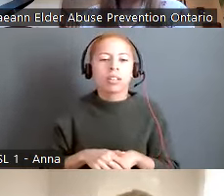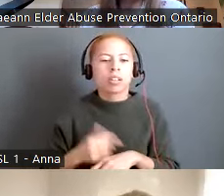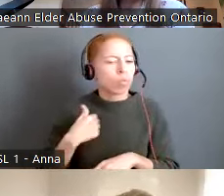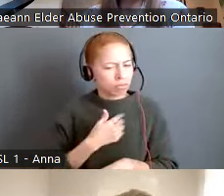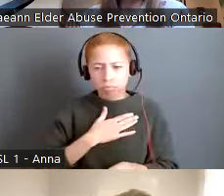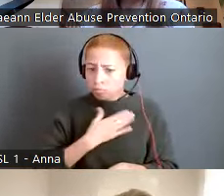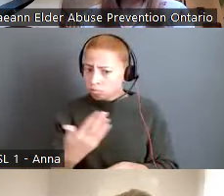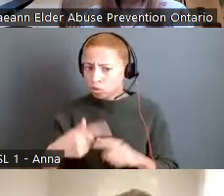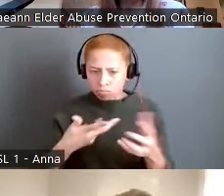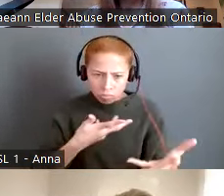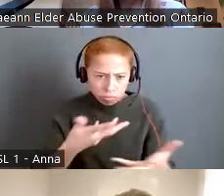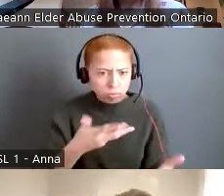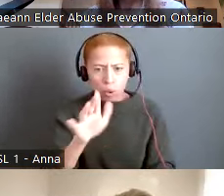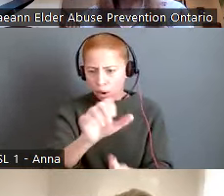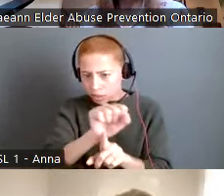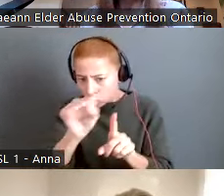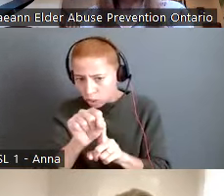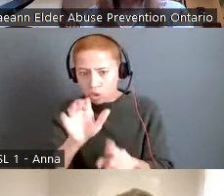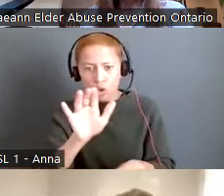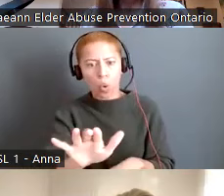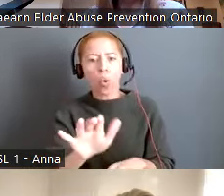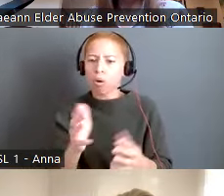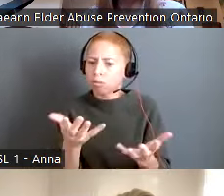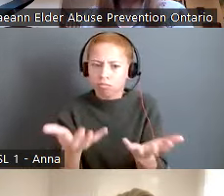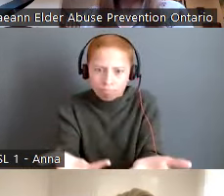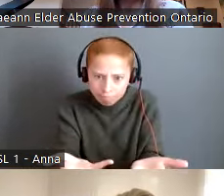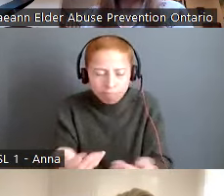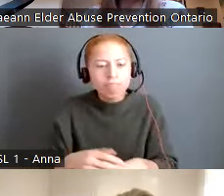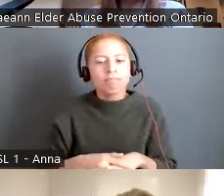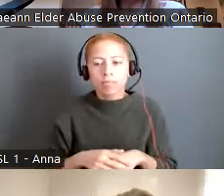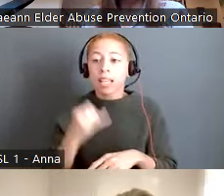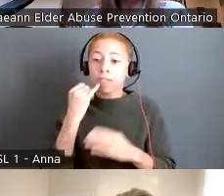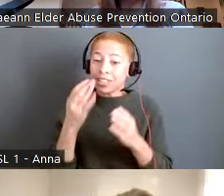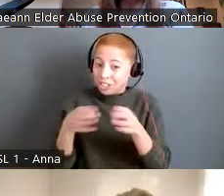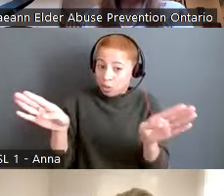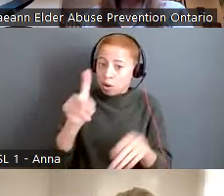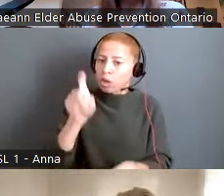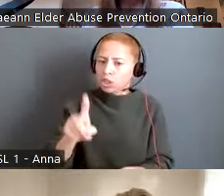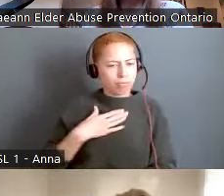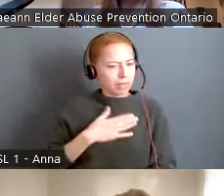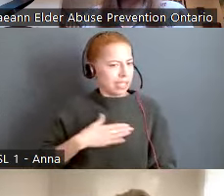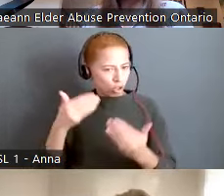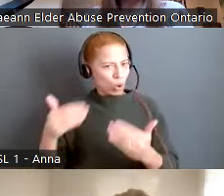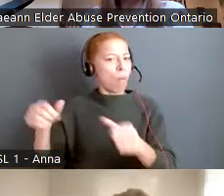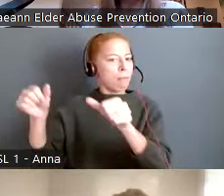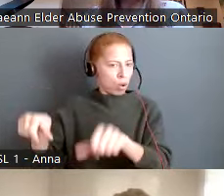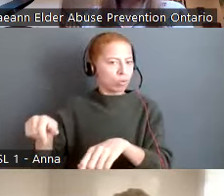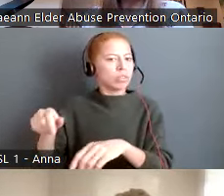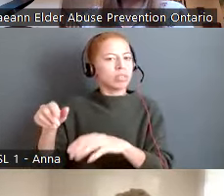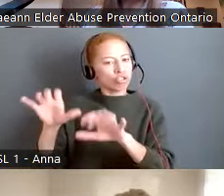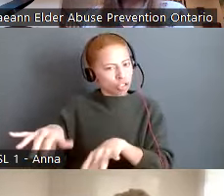about a situation or circumstance. If you have general questions that you'd like to post, please do so. We're more than happy to talk about